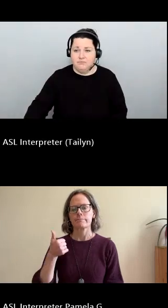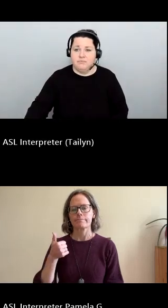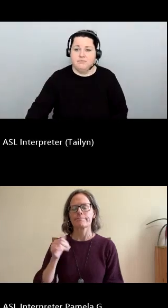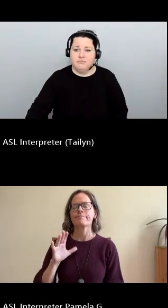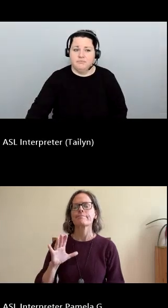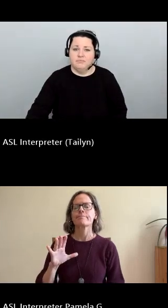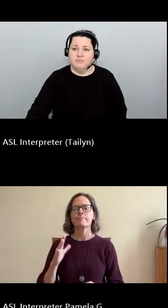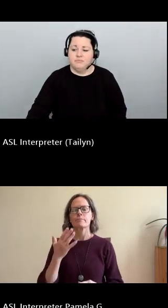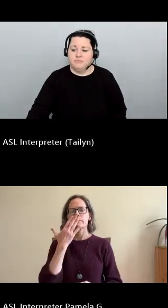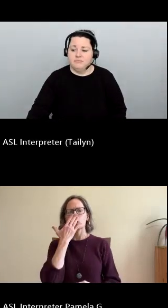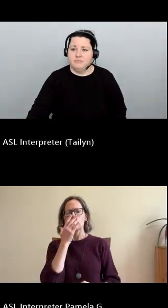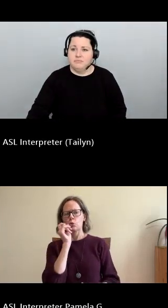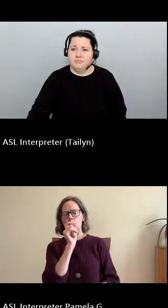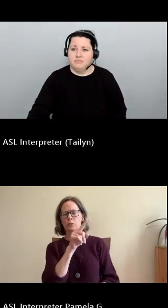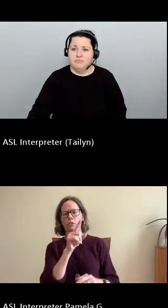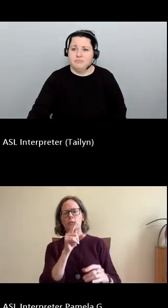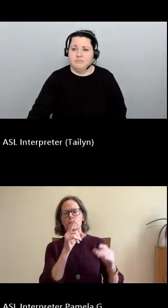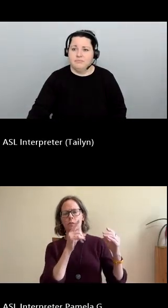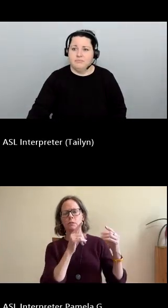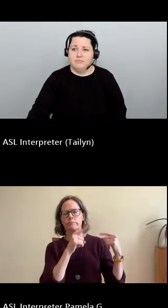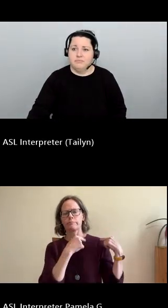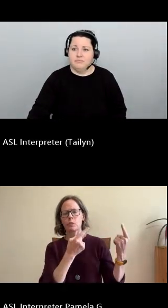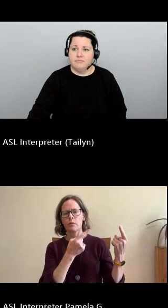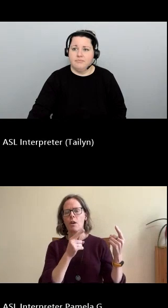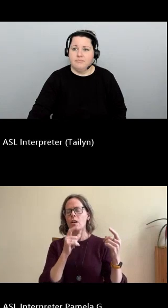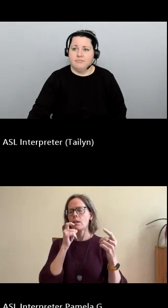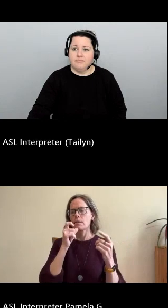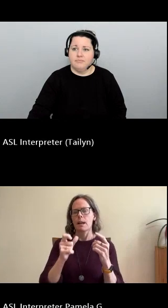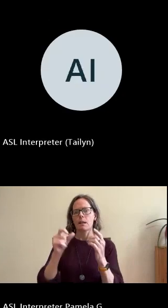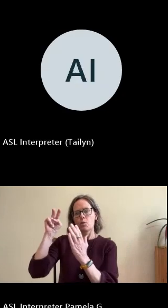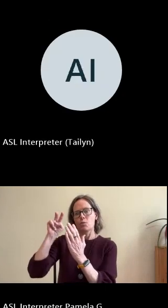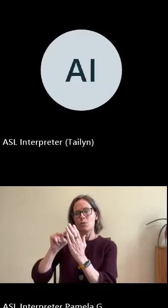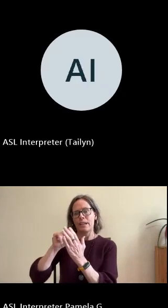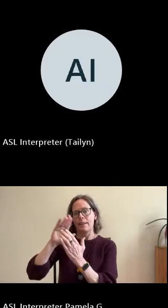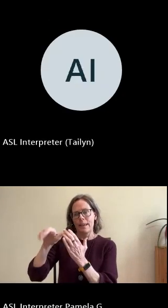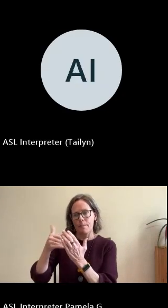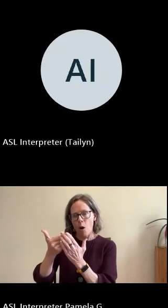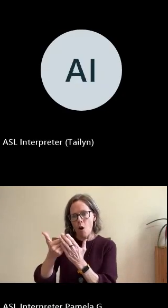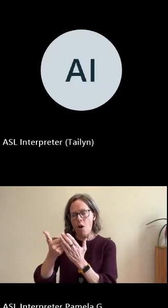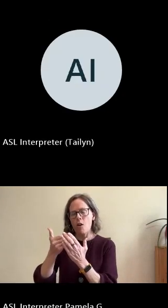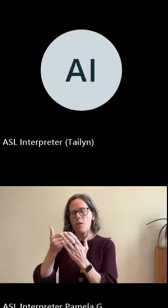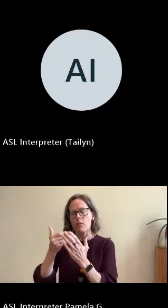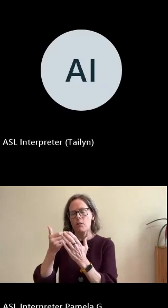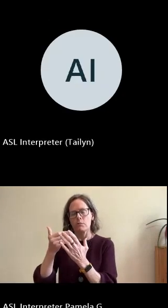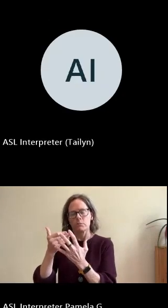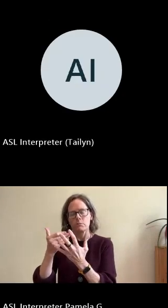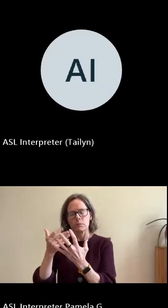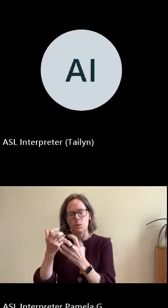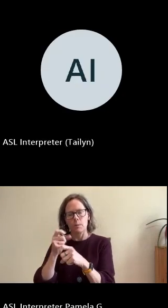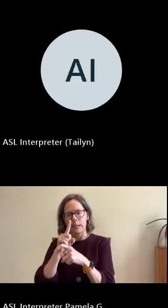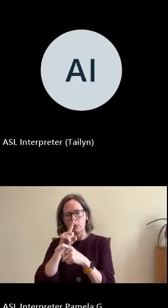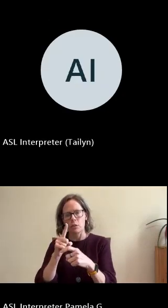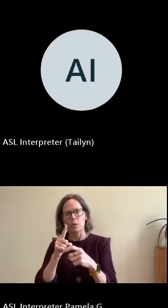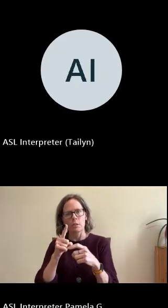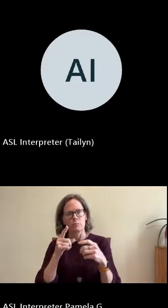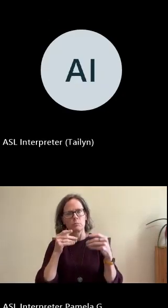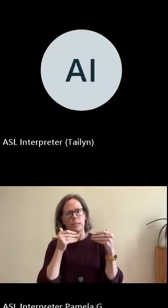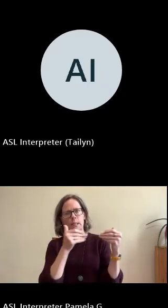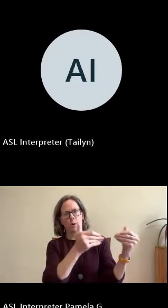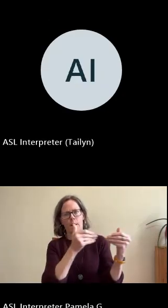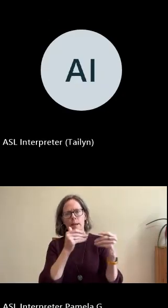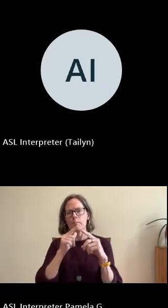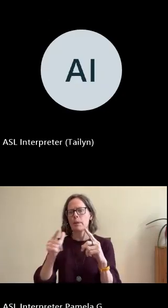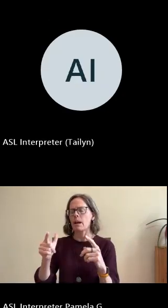Good ones. I'm gonna maybe not read through all of them just because I probably should keep going, but thank you so much